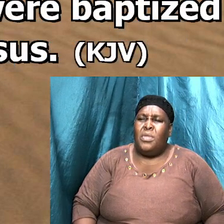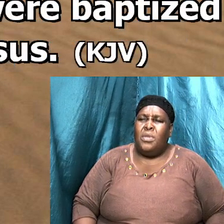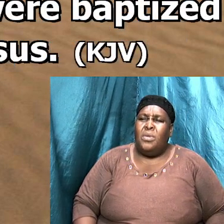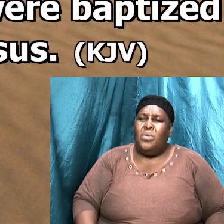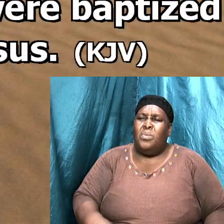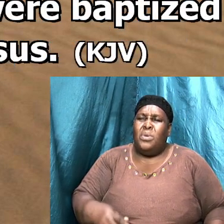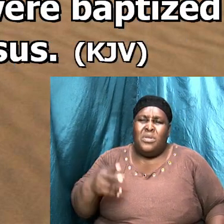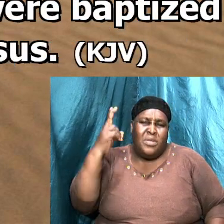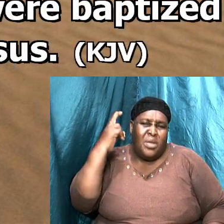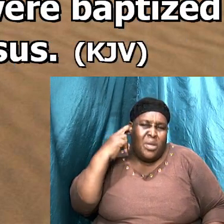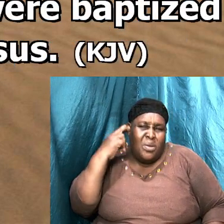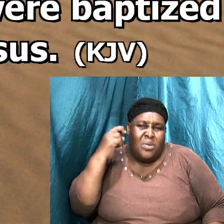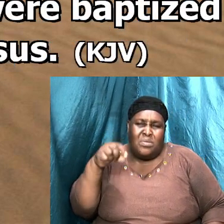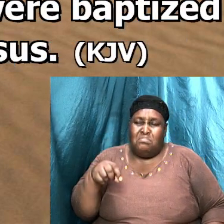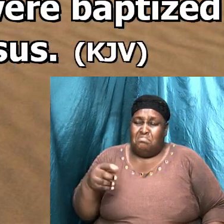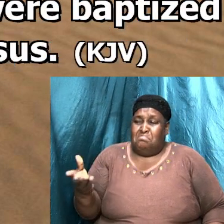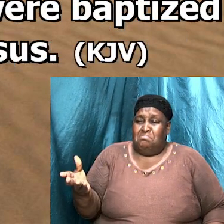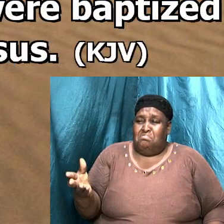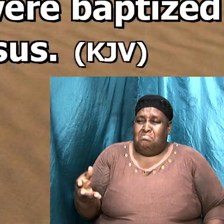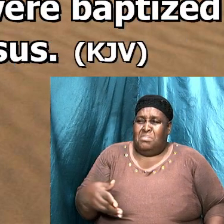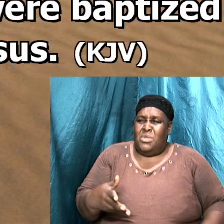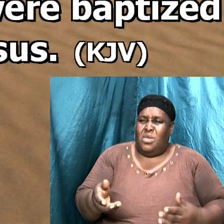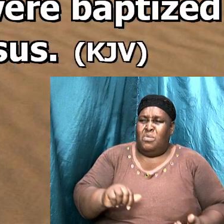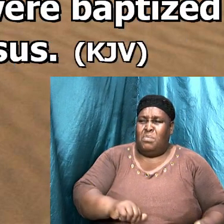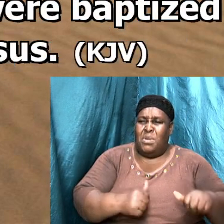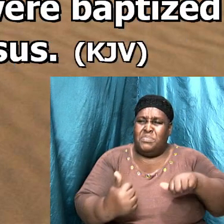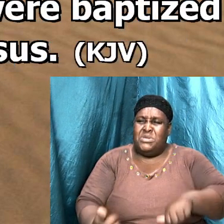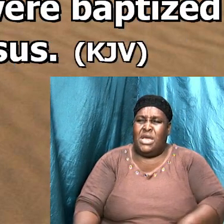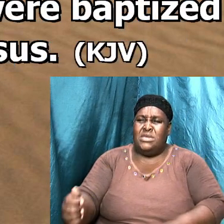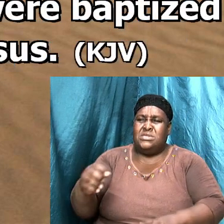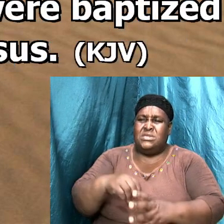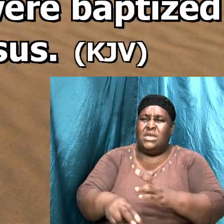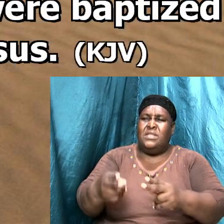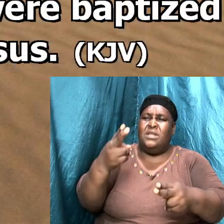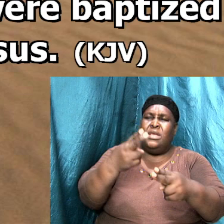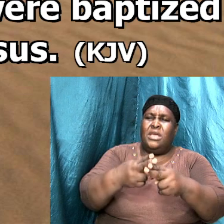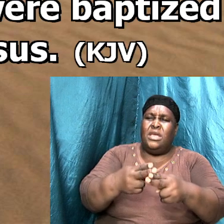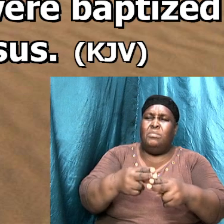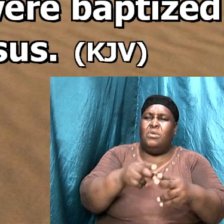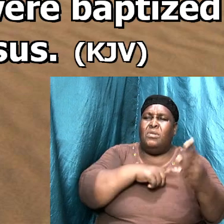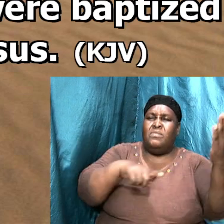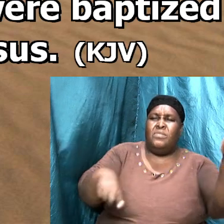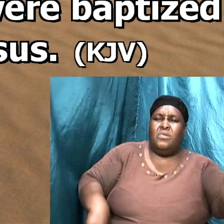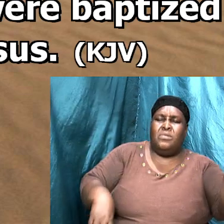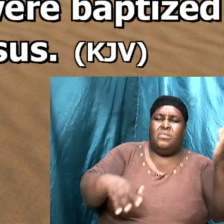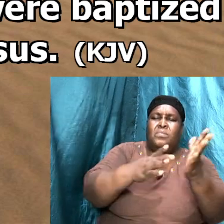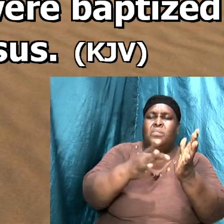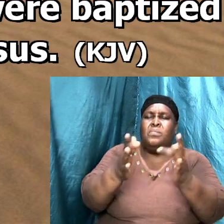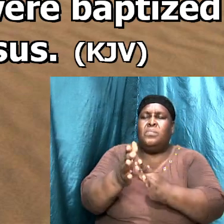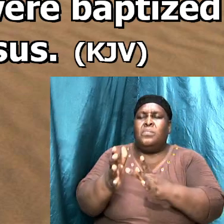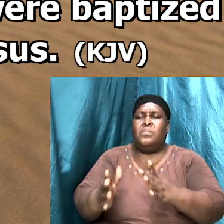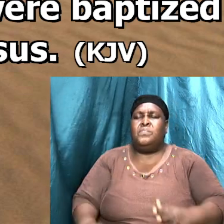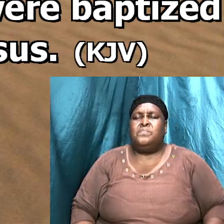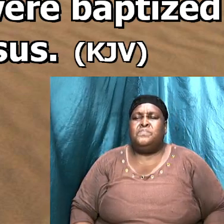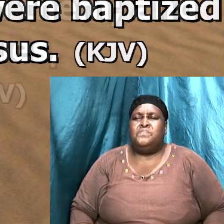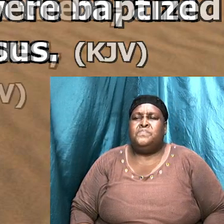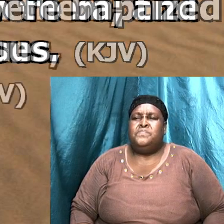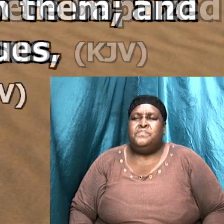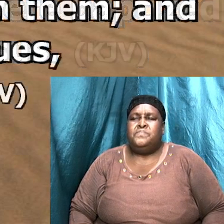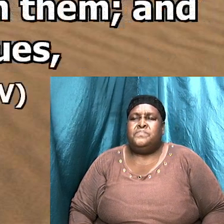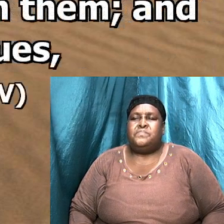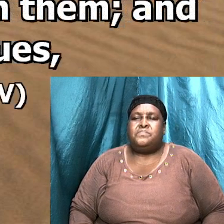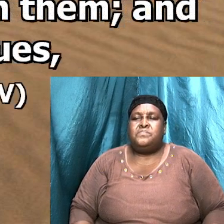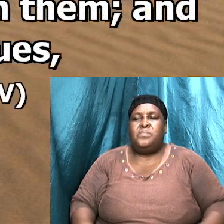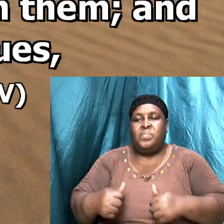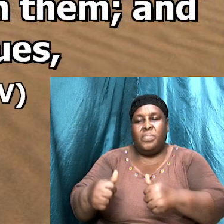When they heard this, they were baptized in the name of the Lord Jesus. So the